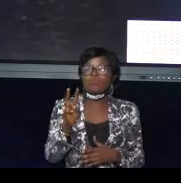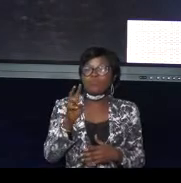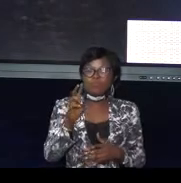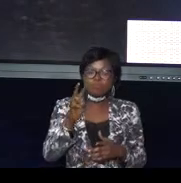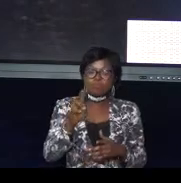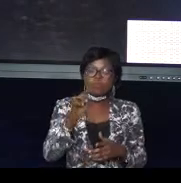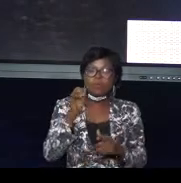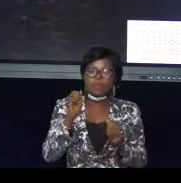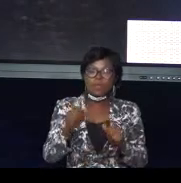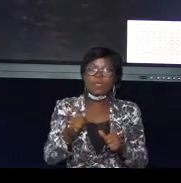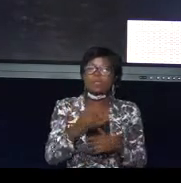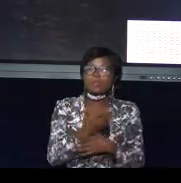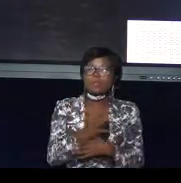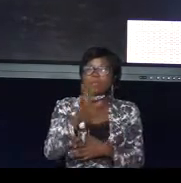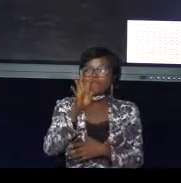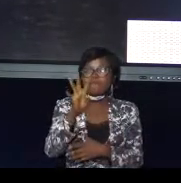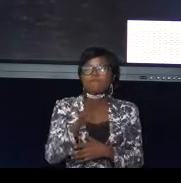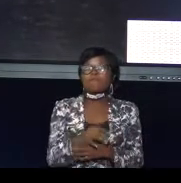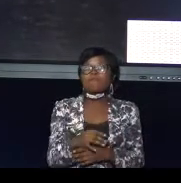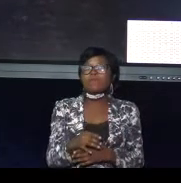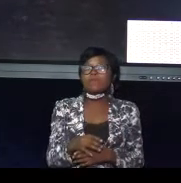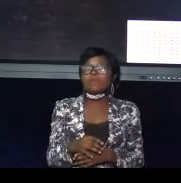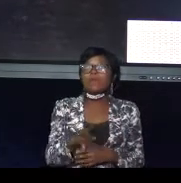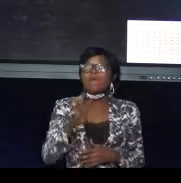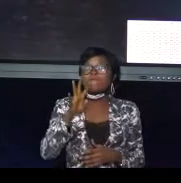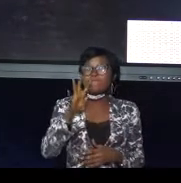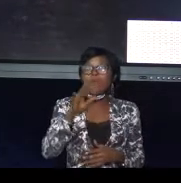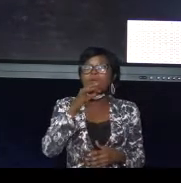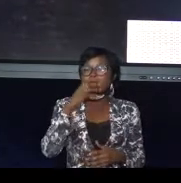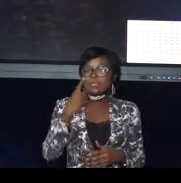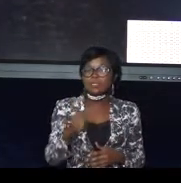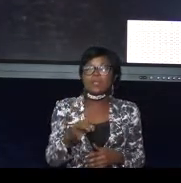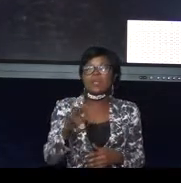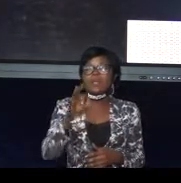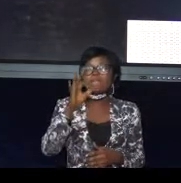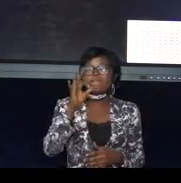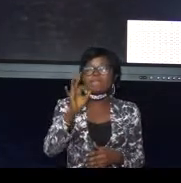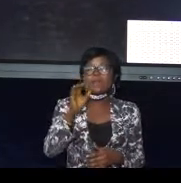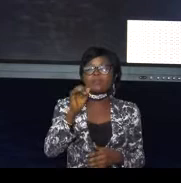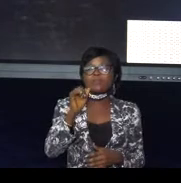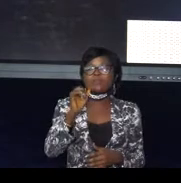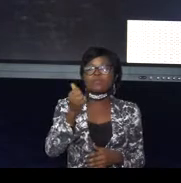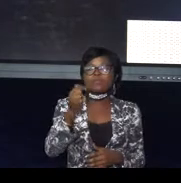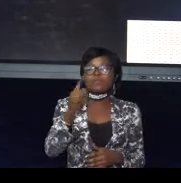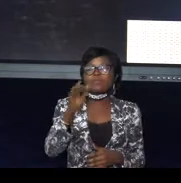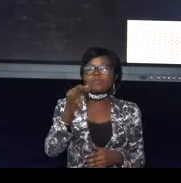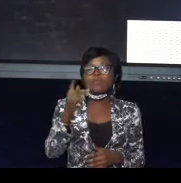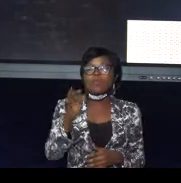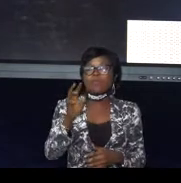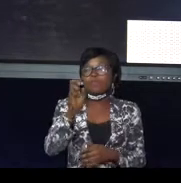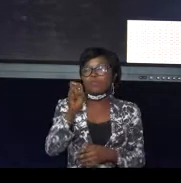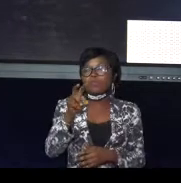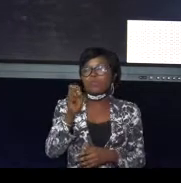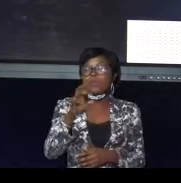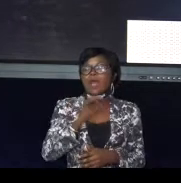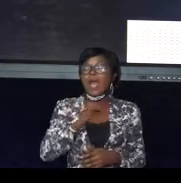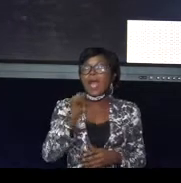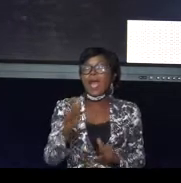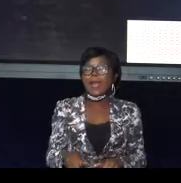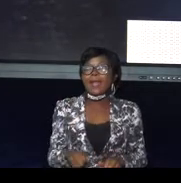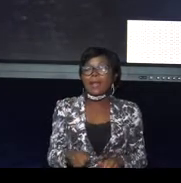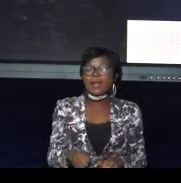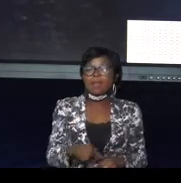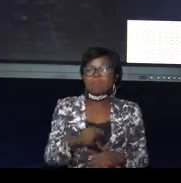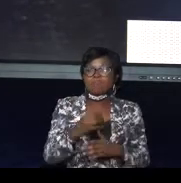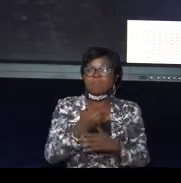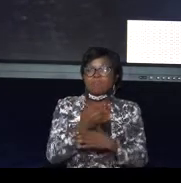4. Now, 4 is a factor of 12 because I can rearrange 12 in 4s. 4,